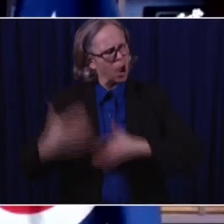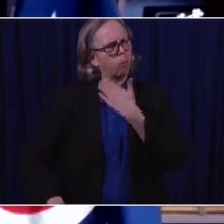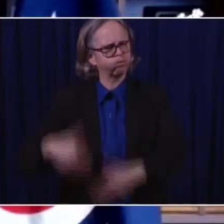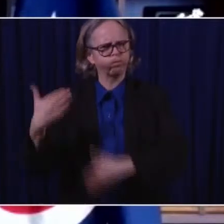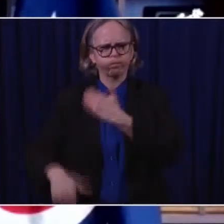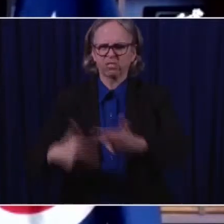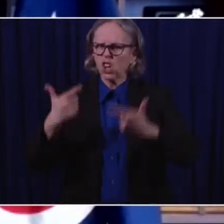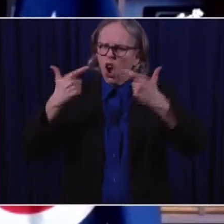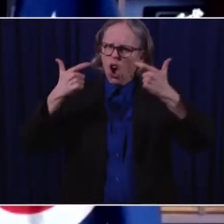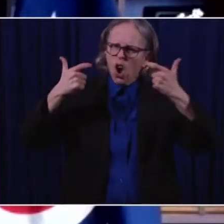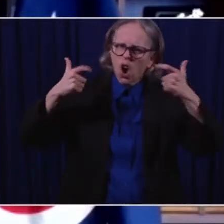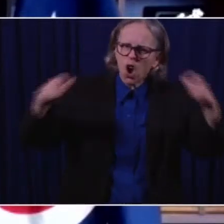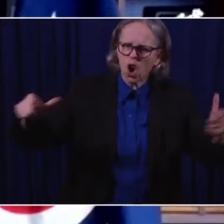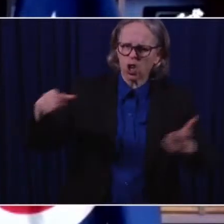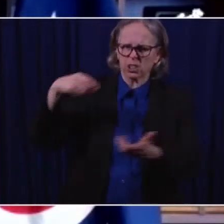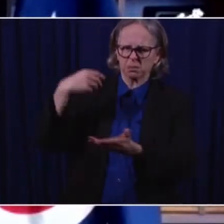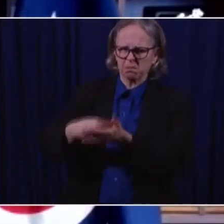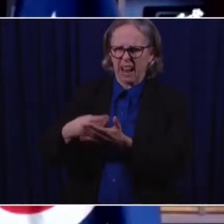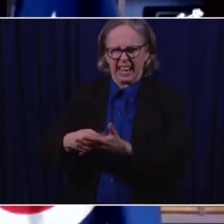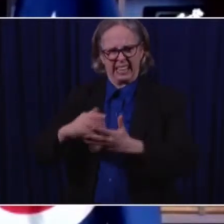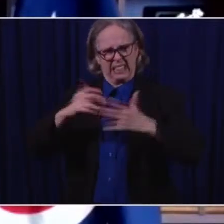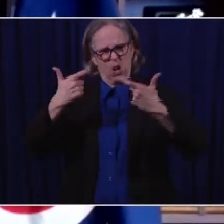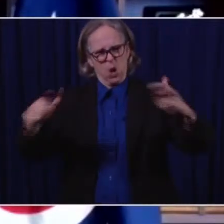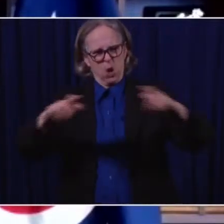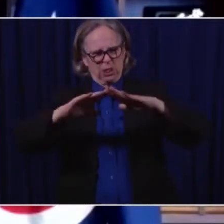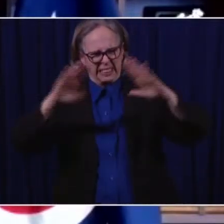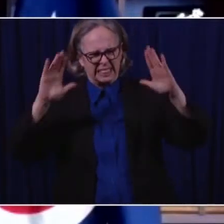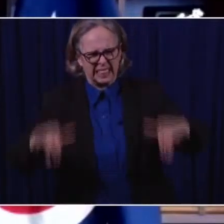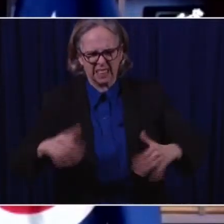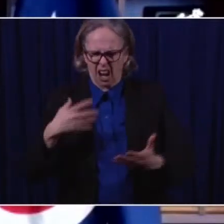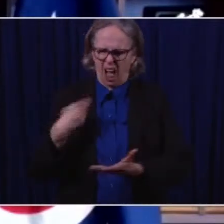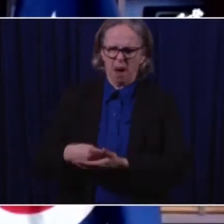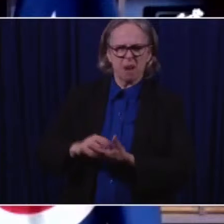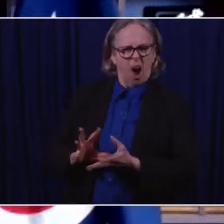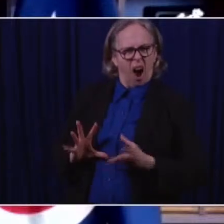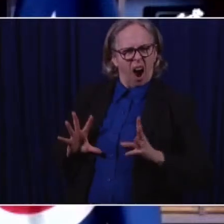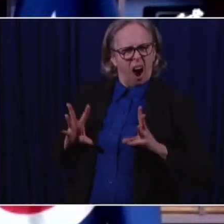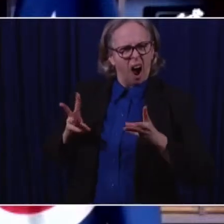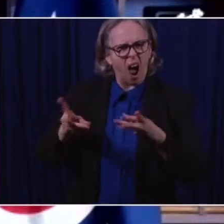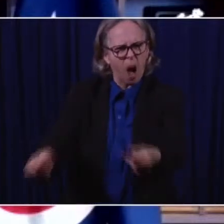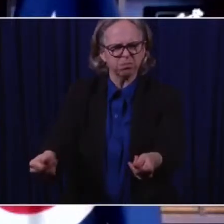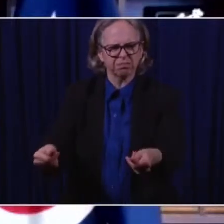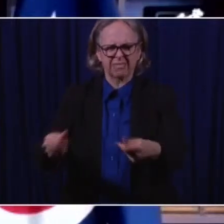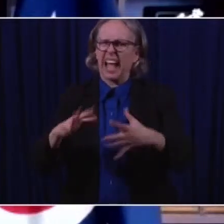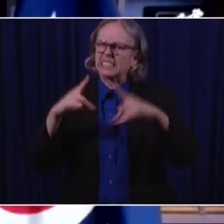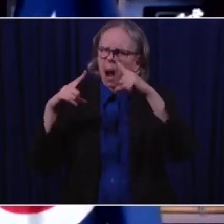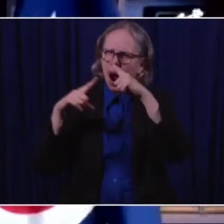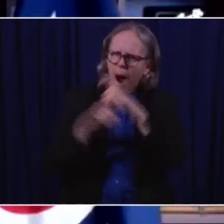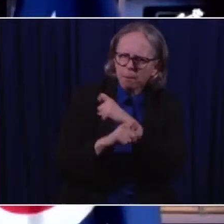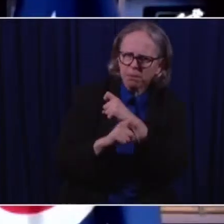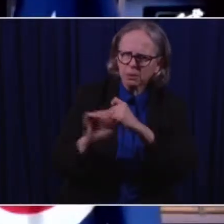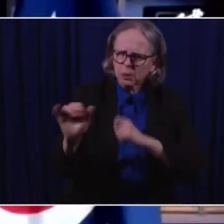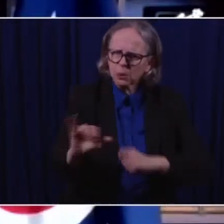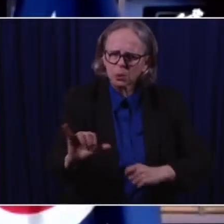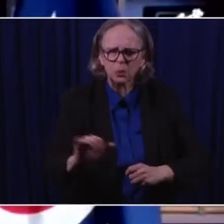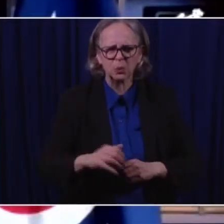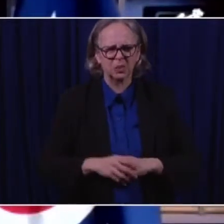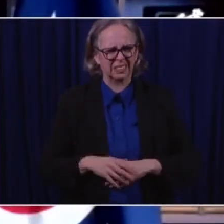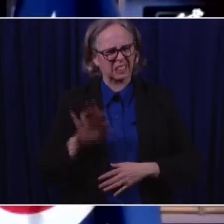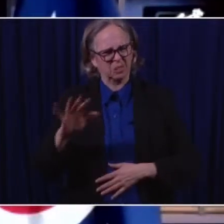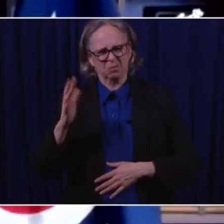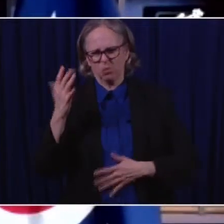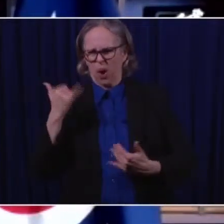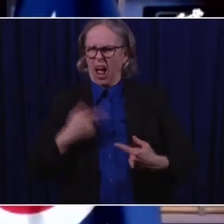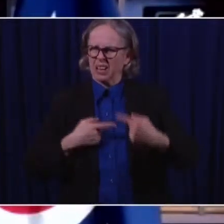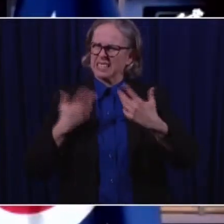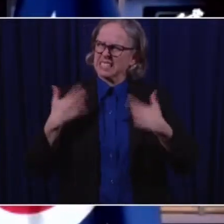door, to how many to these many Ohioans who qualified for it. And that's the